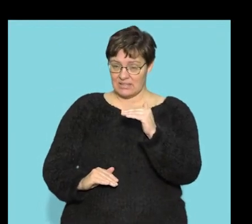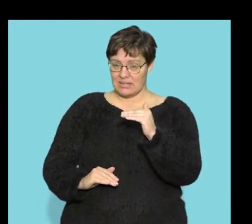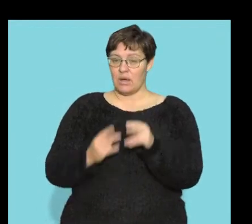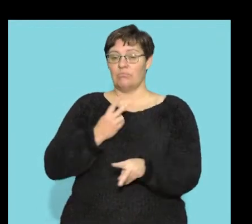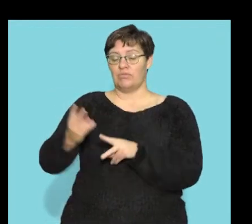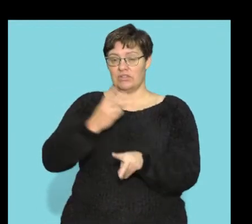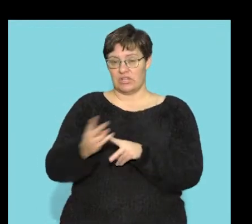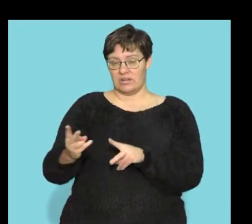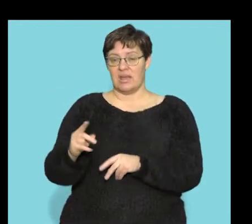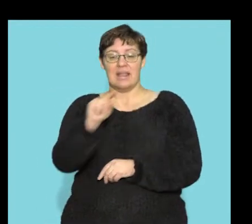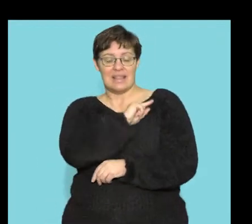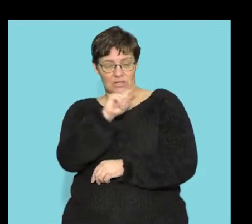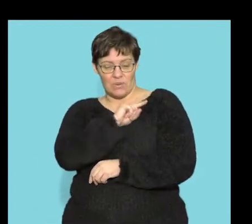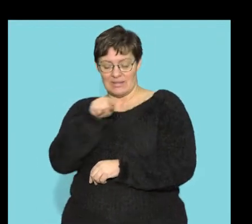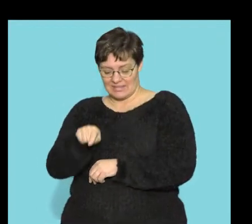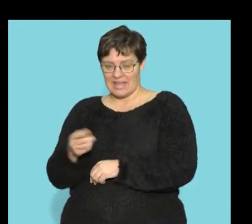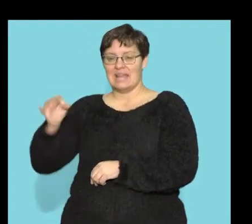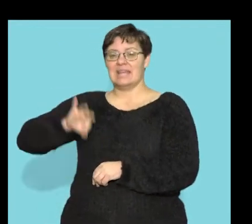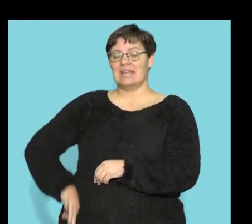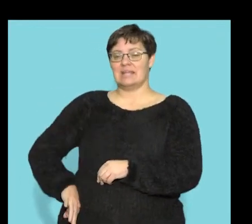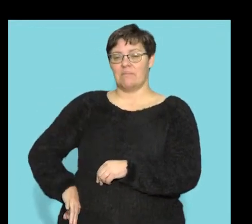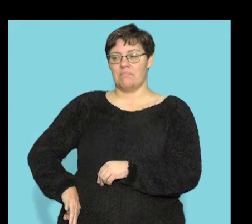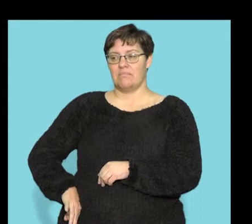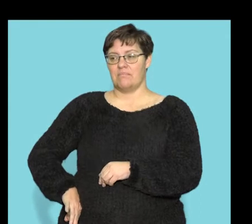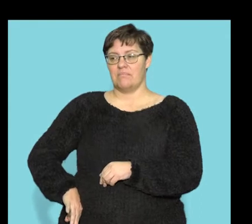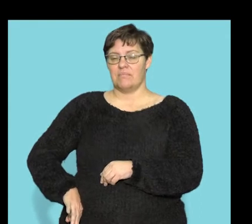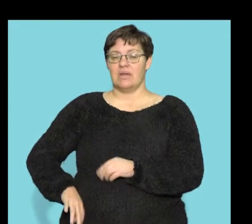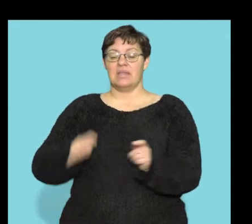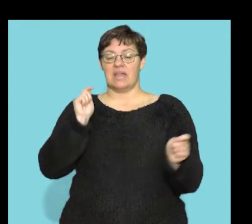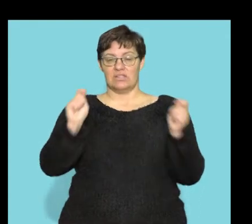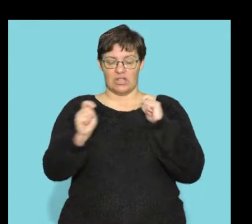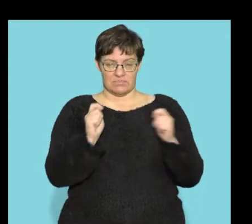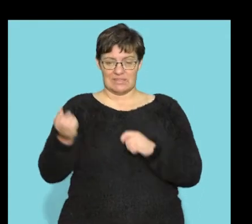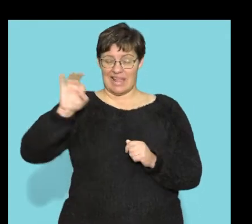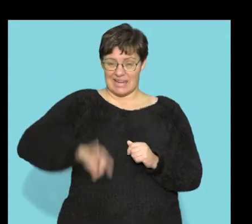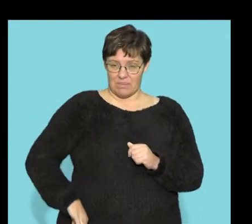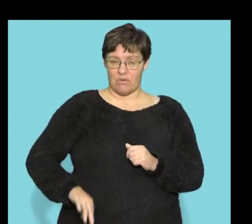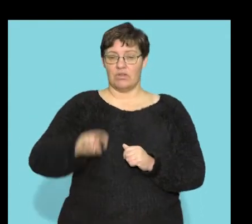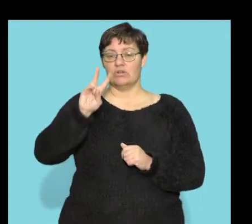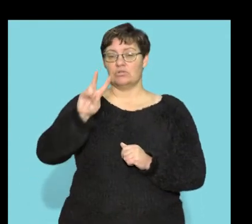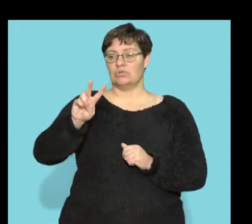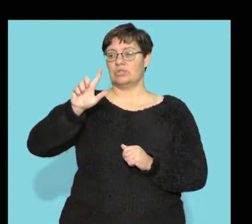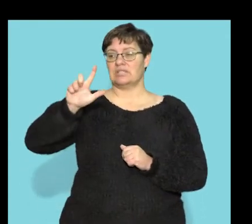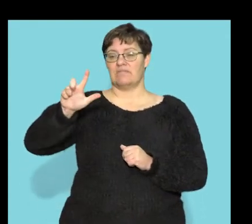provision, and therefore it is now an income. The adjustment is an income of